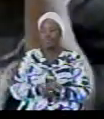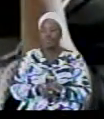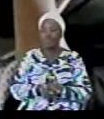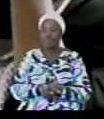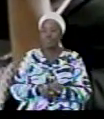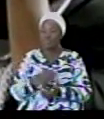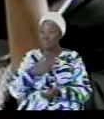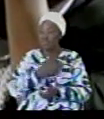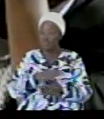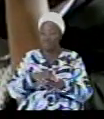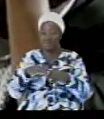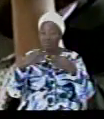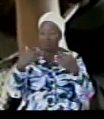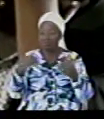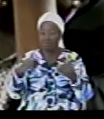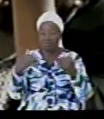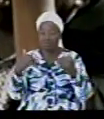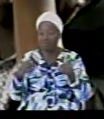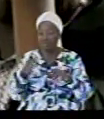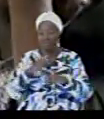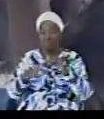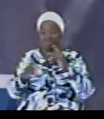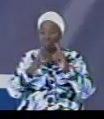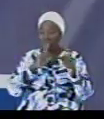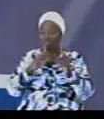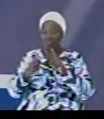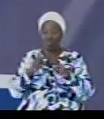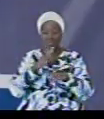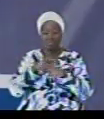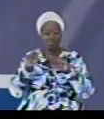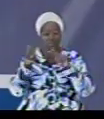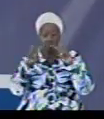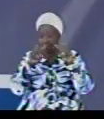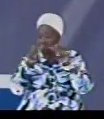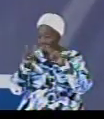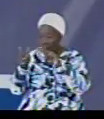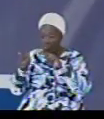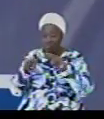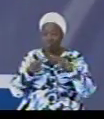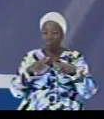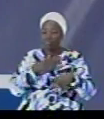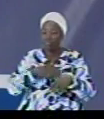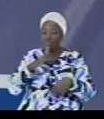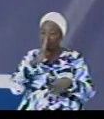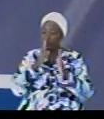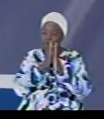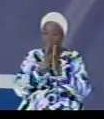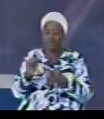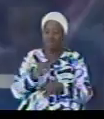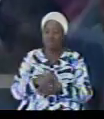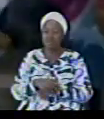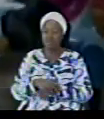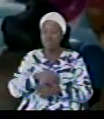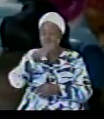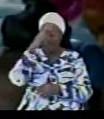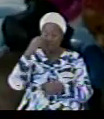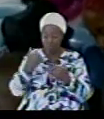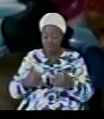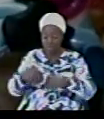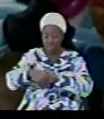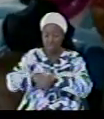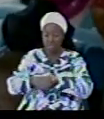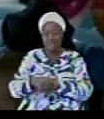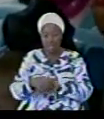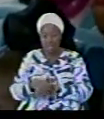the flag. And let's see that. And for the rest of us, we should be praying for a miracle. Tonight is